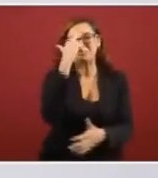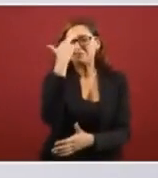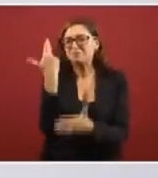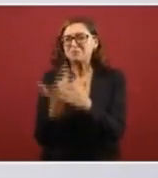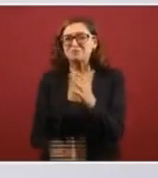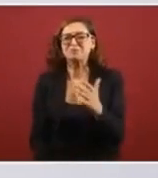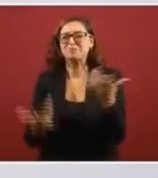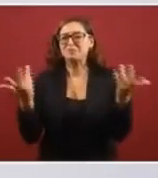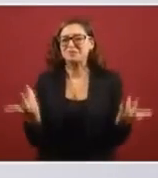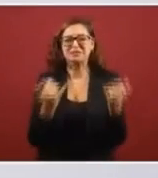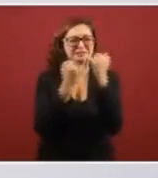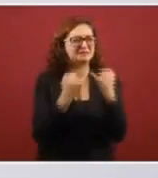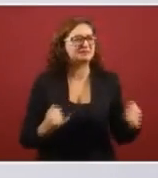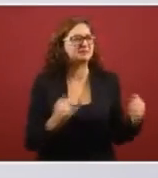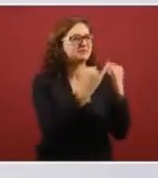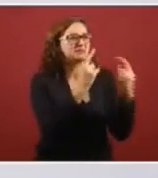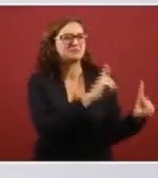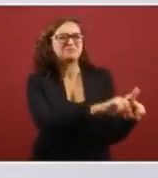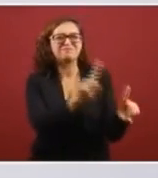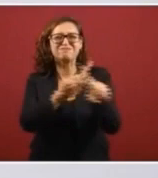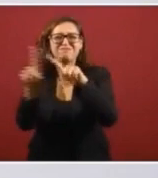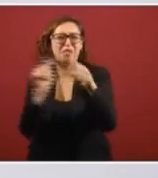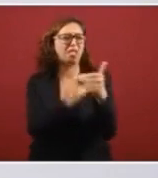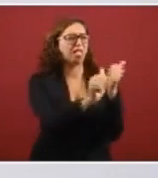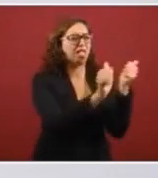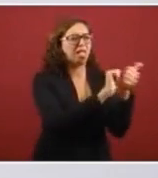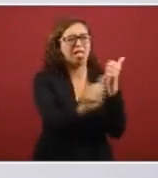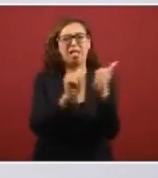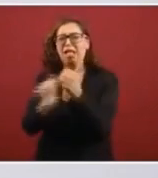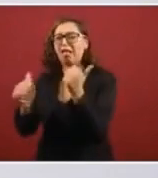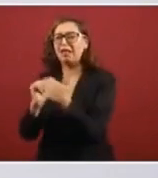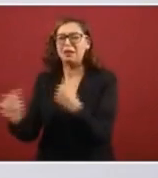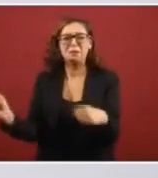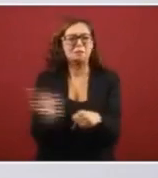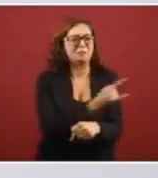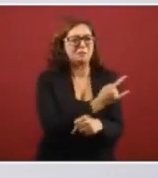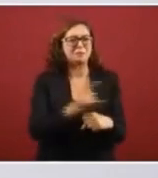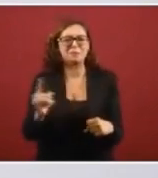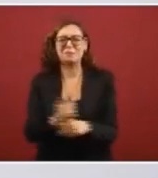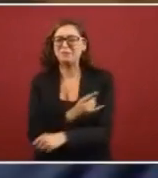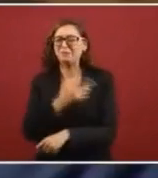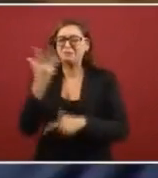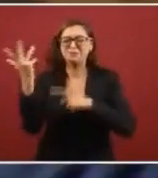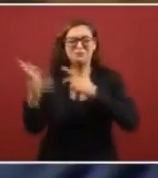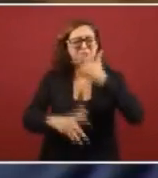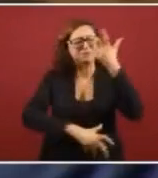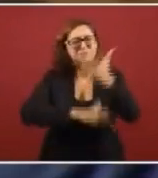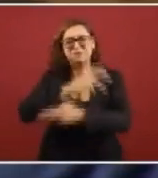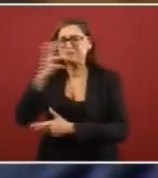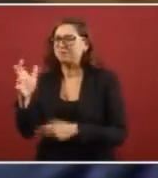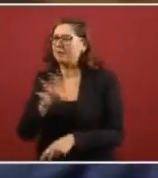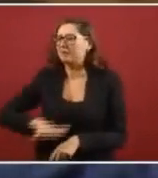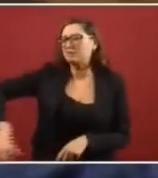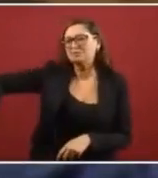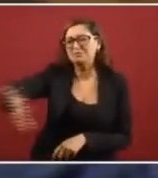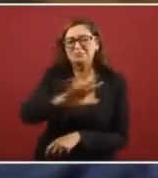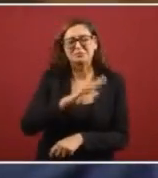and an institutional just the composition without president and grave